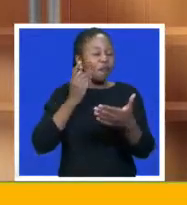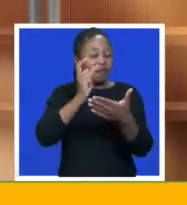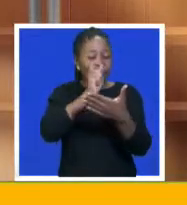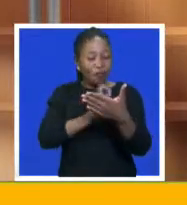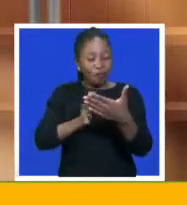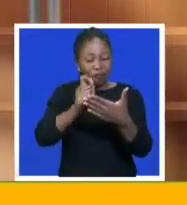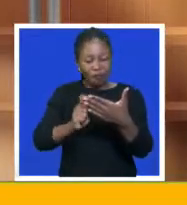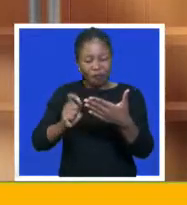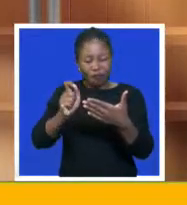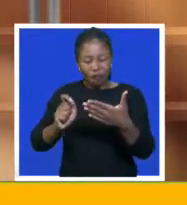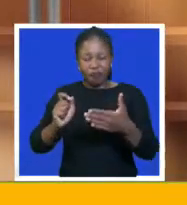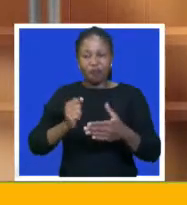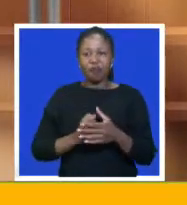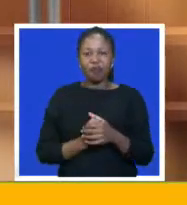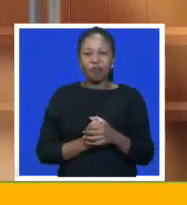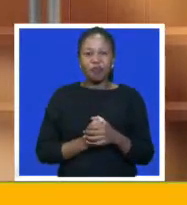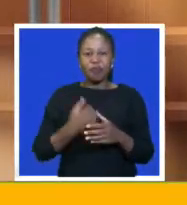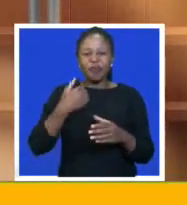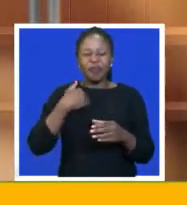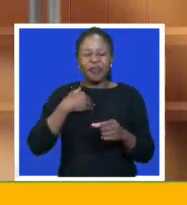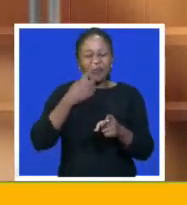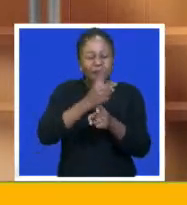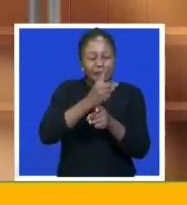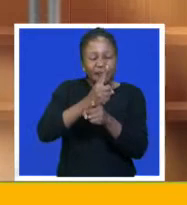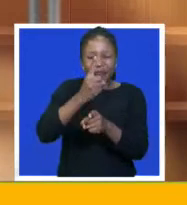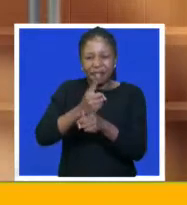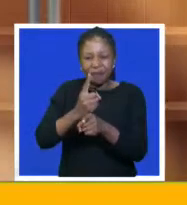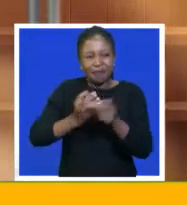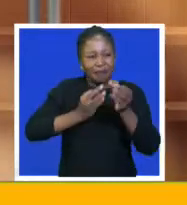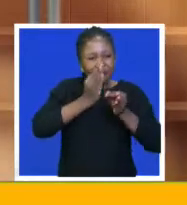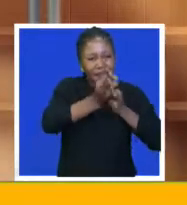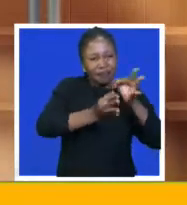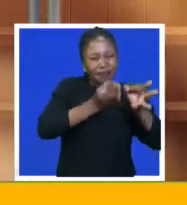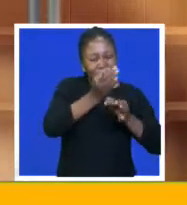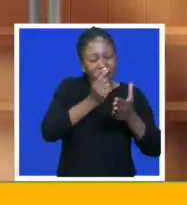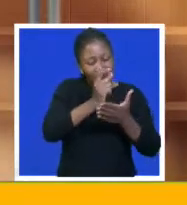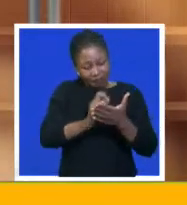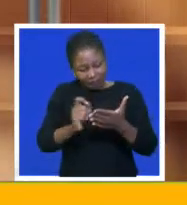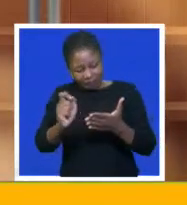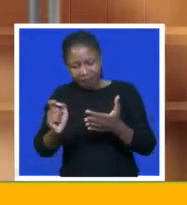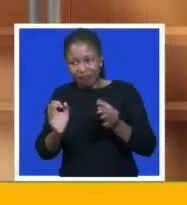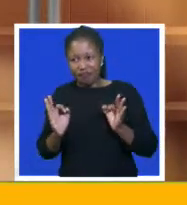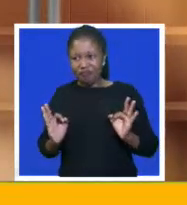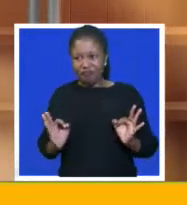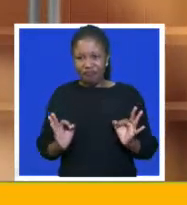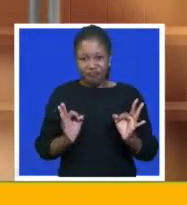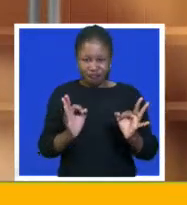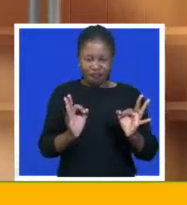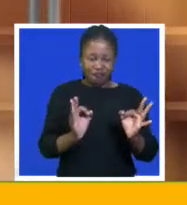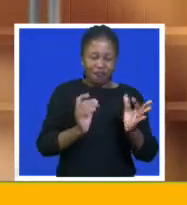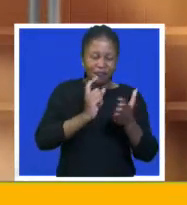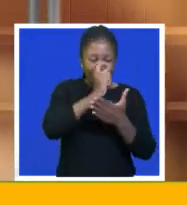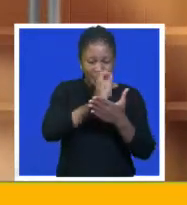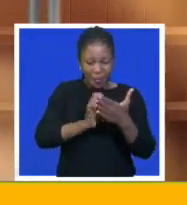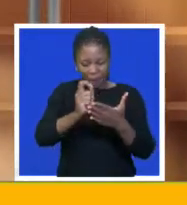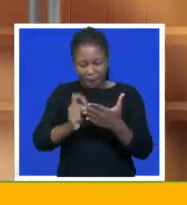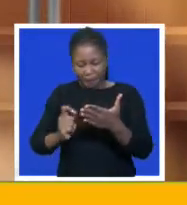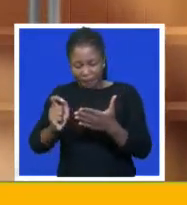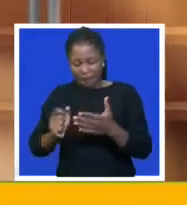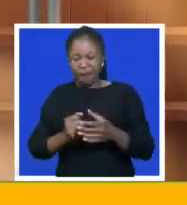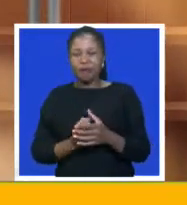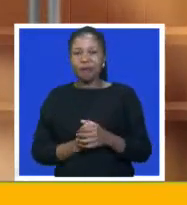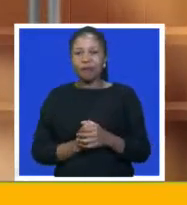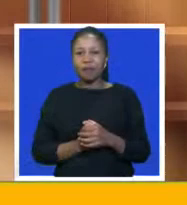persuasive writing. We also talked about descriptive writing. So I hope you still remember those features. So by style, my dear learner, we are